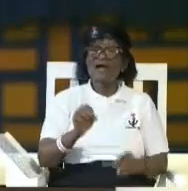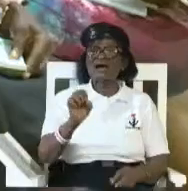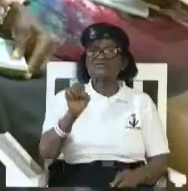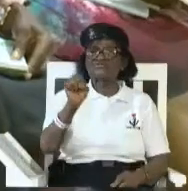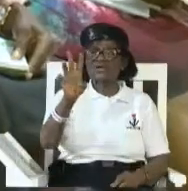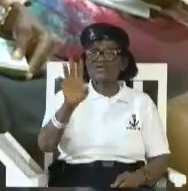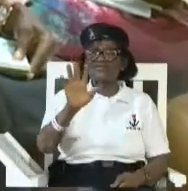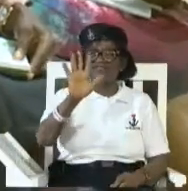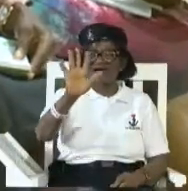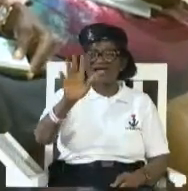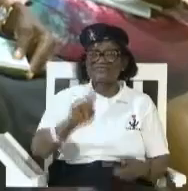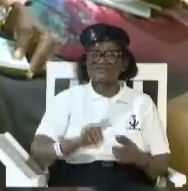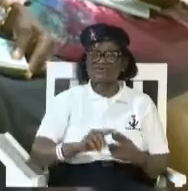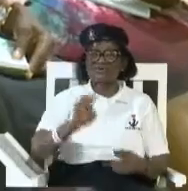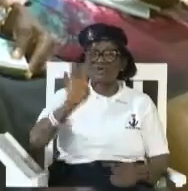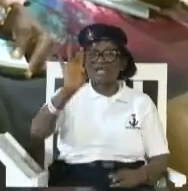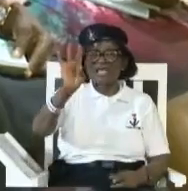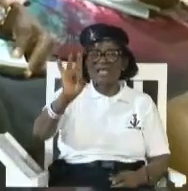8,